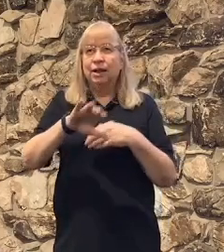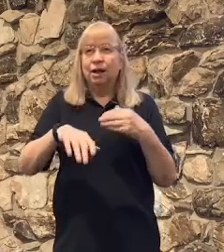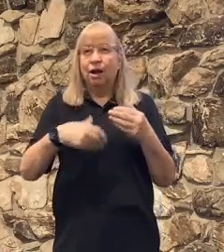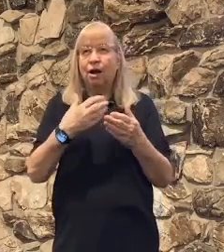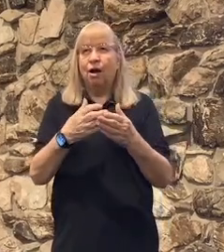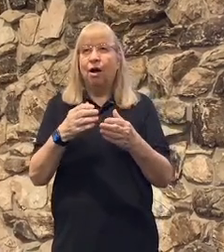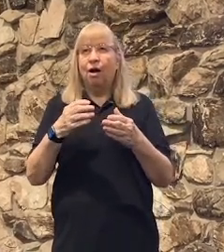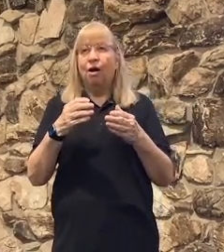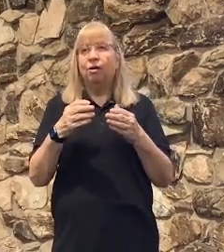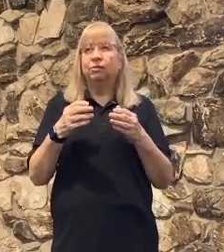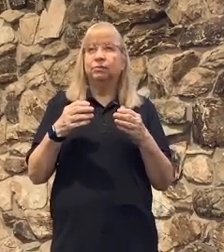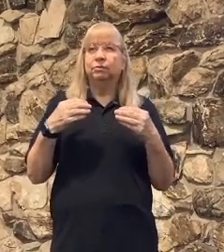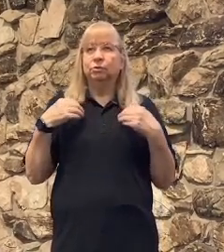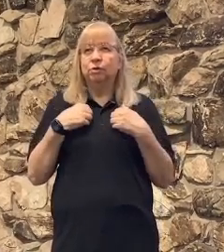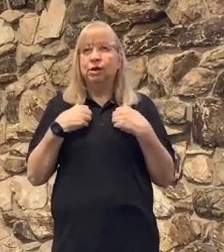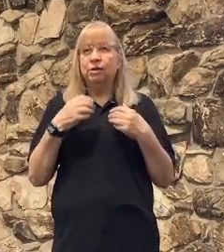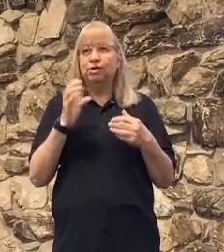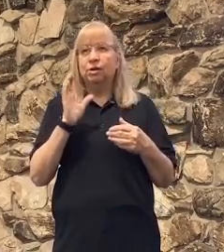of Our God and King.